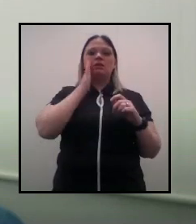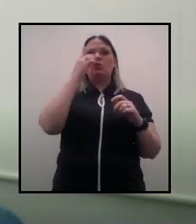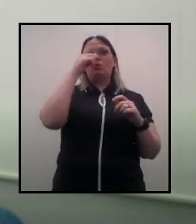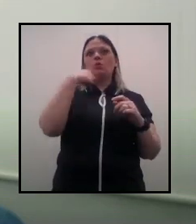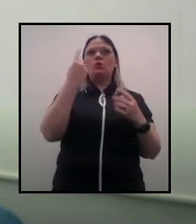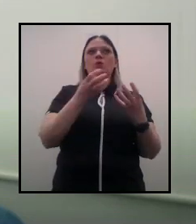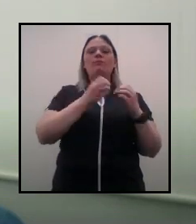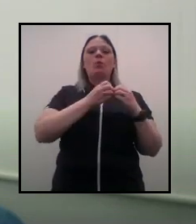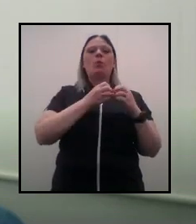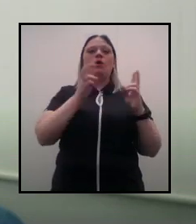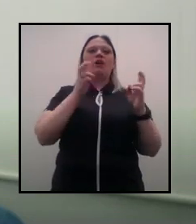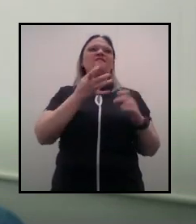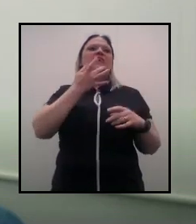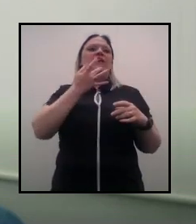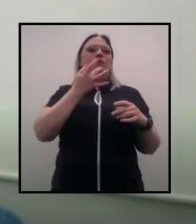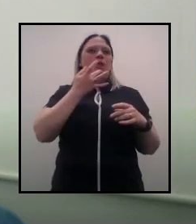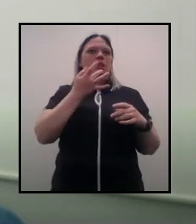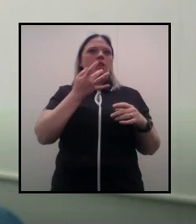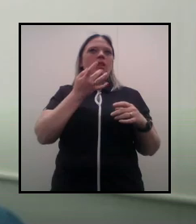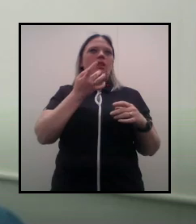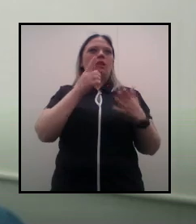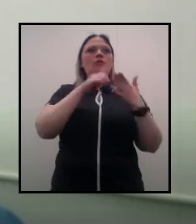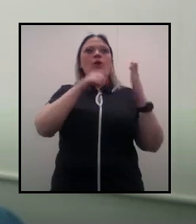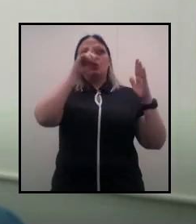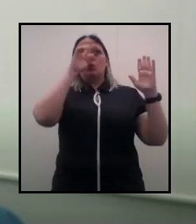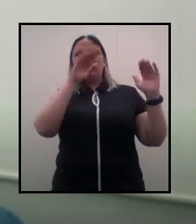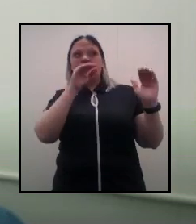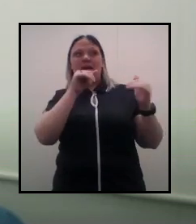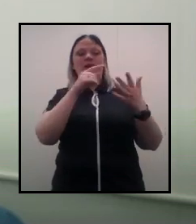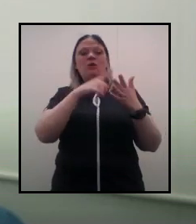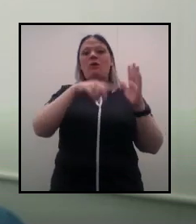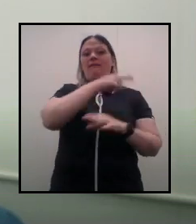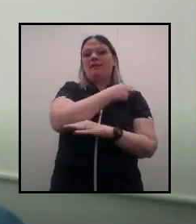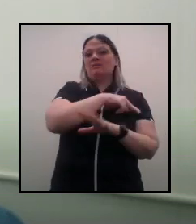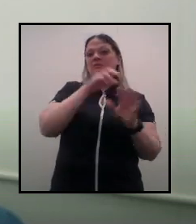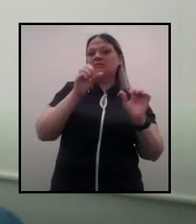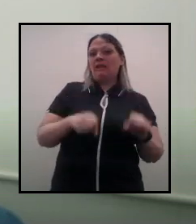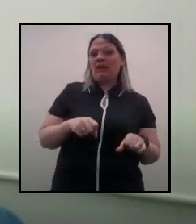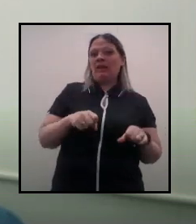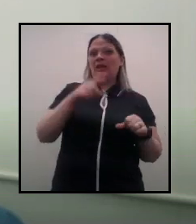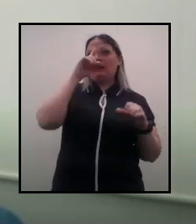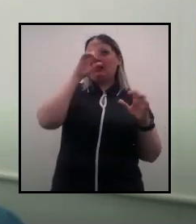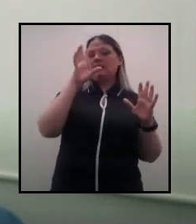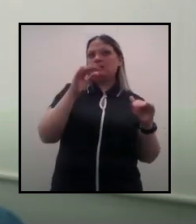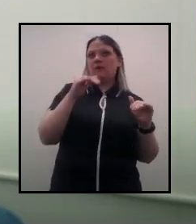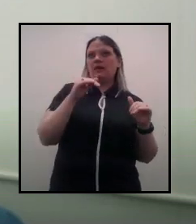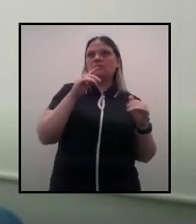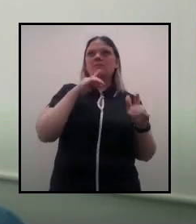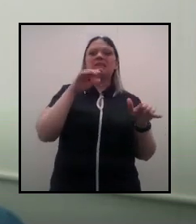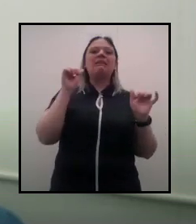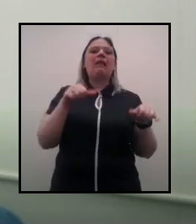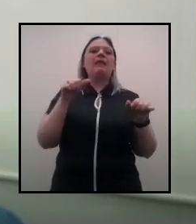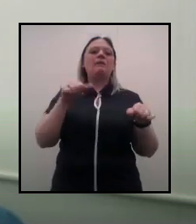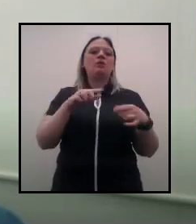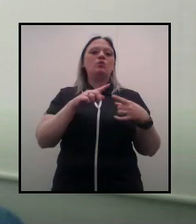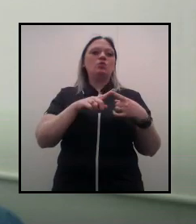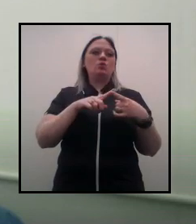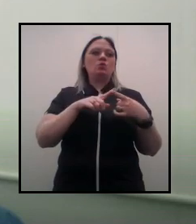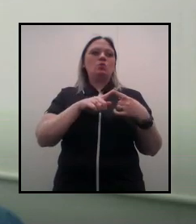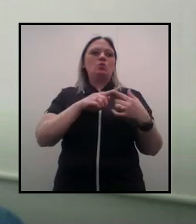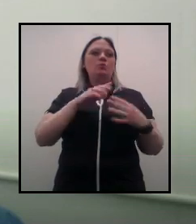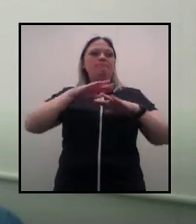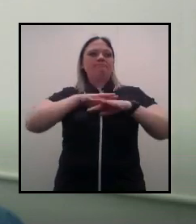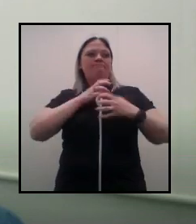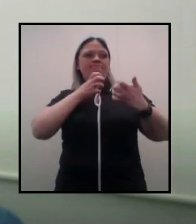more favorable light in terms of what we can expect and what the hospitals can expect in terms of being able to meet the